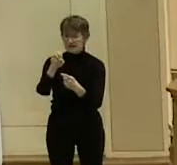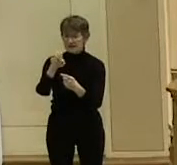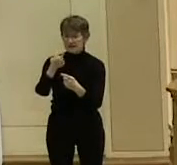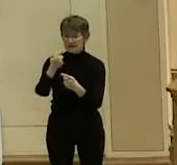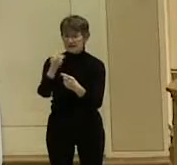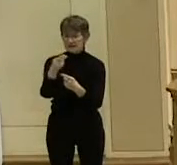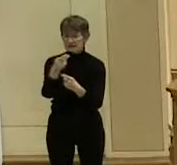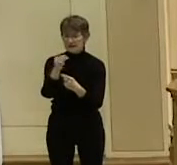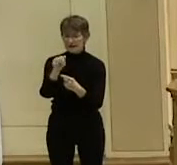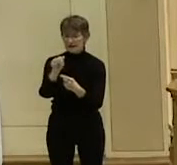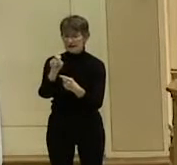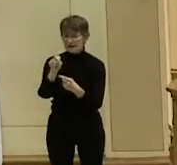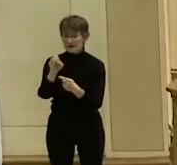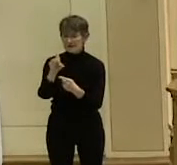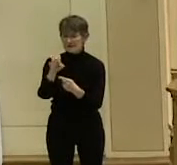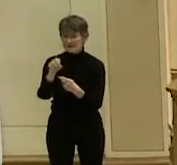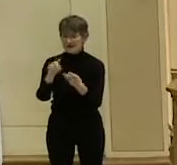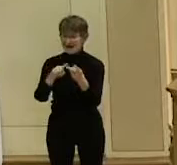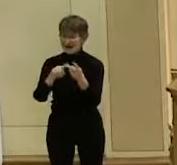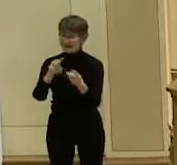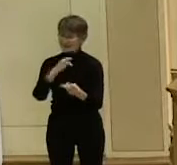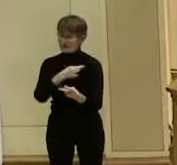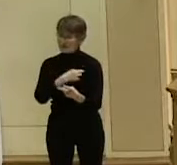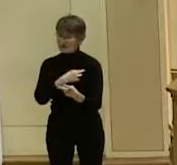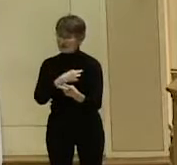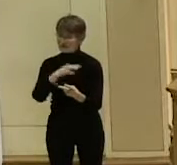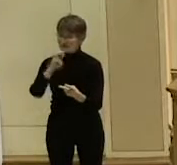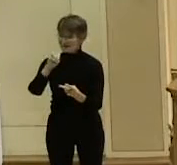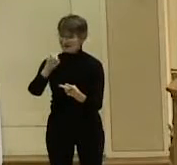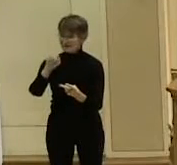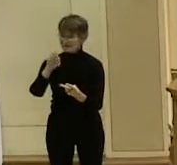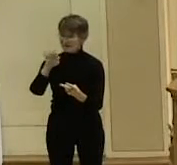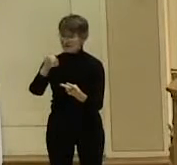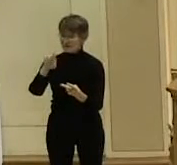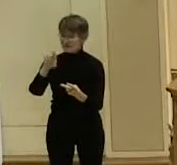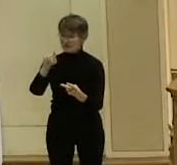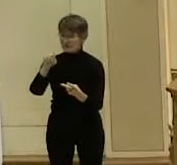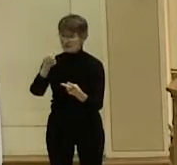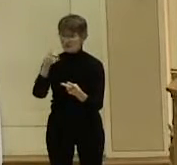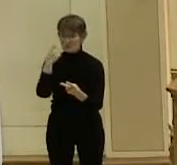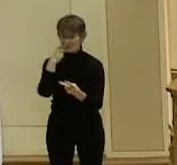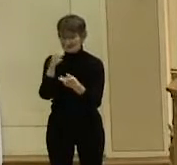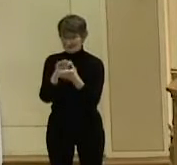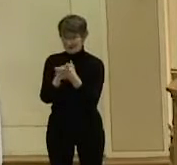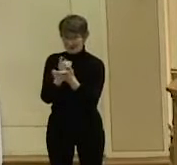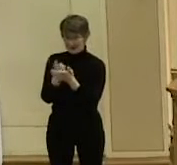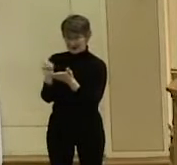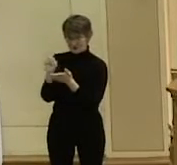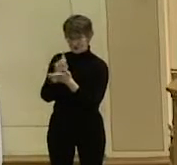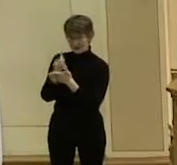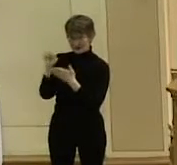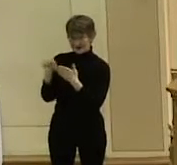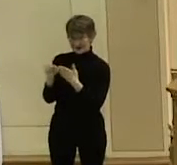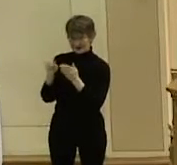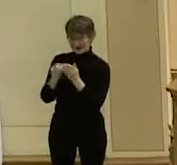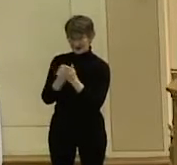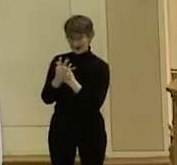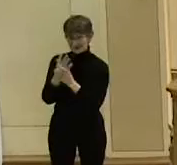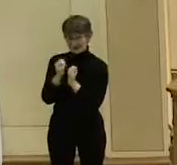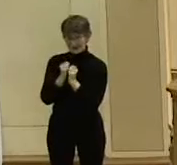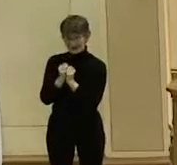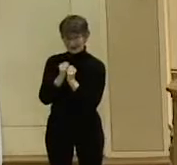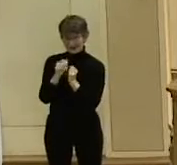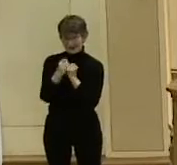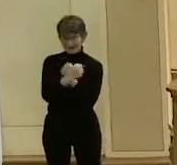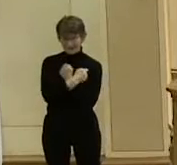Mary Rutten, who were married last weekend, that they would grow in their love and commitment to each other through the grace of the sacrament of